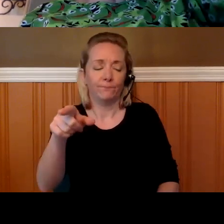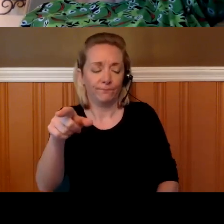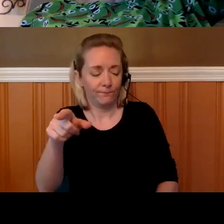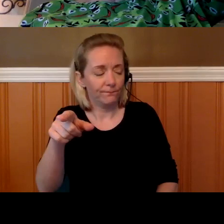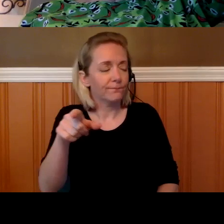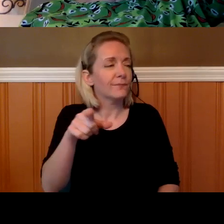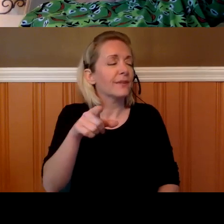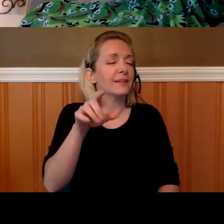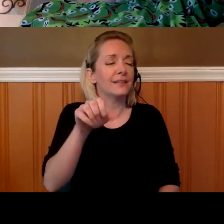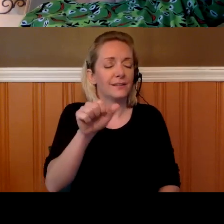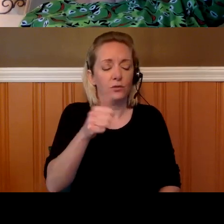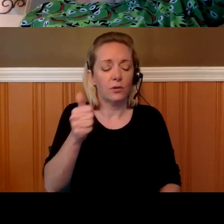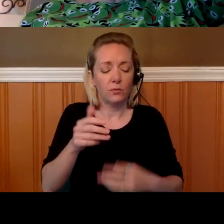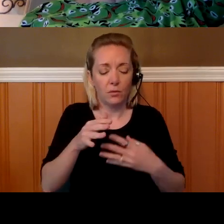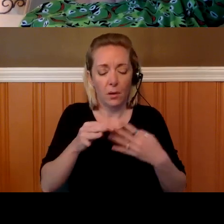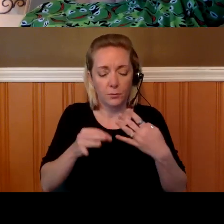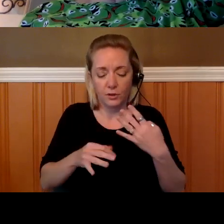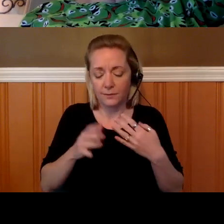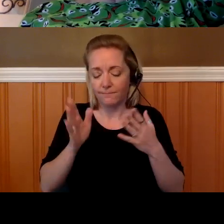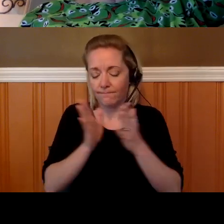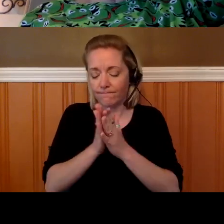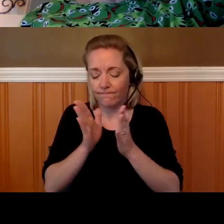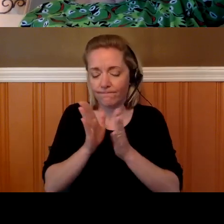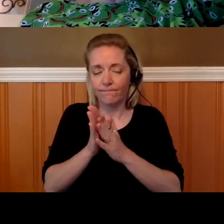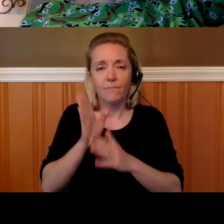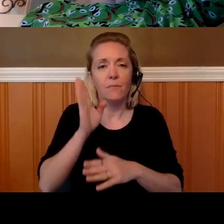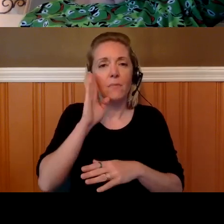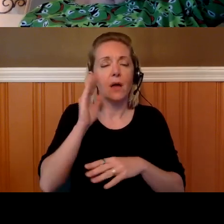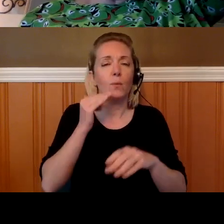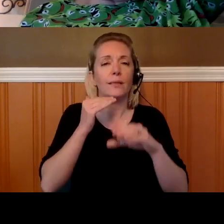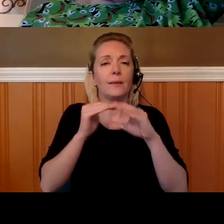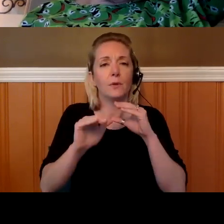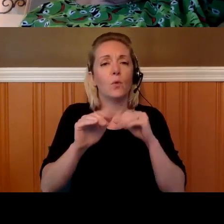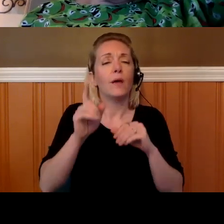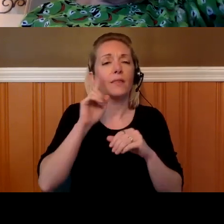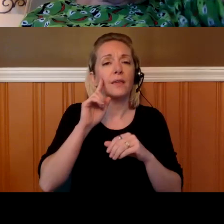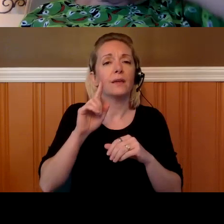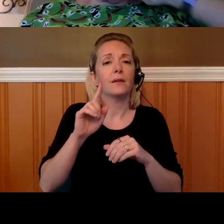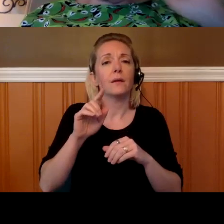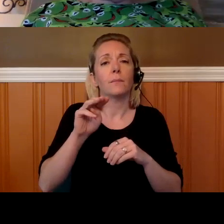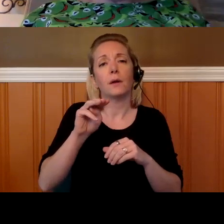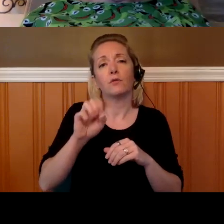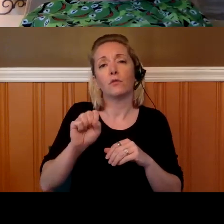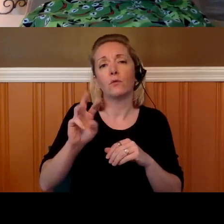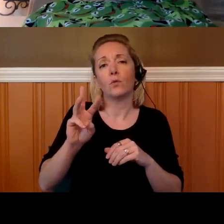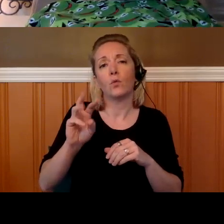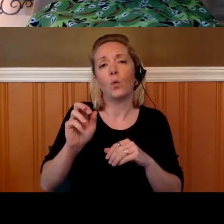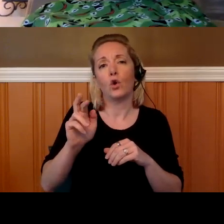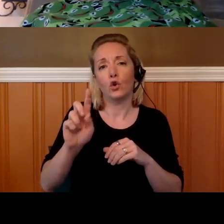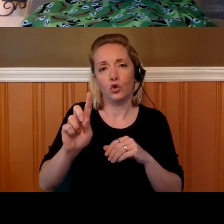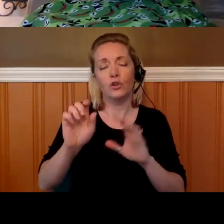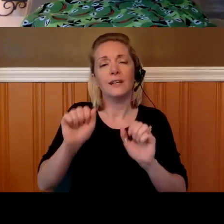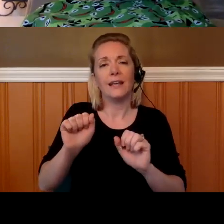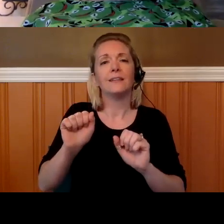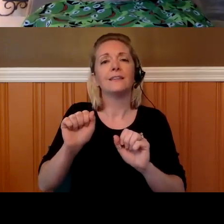can send it to you, Jen, in Word, I believe it is, where you kind